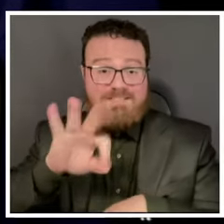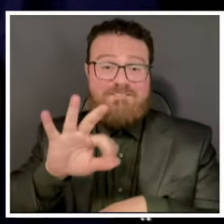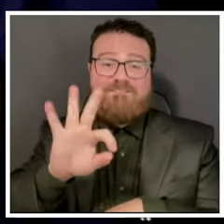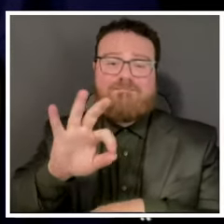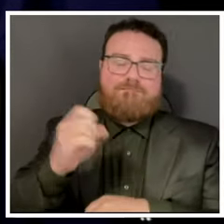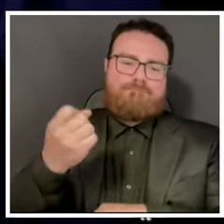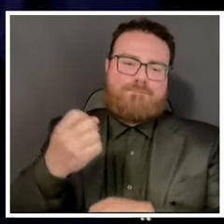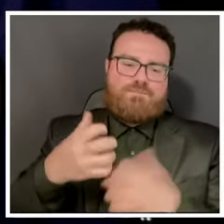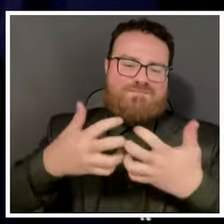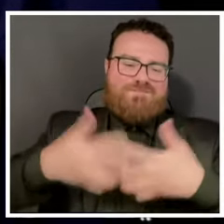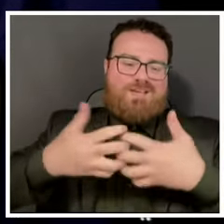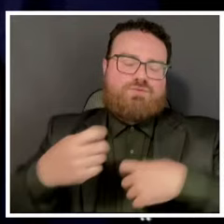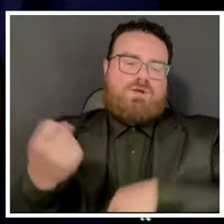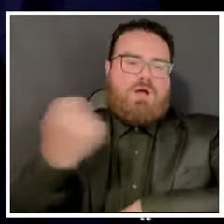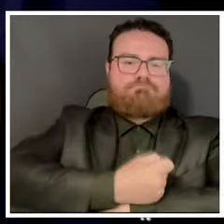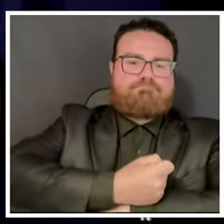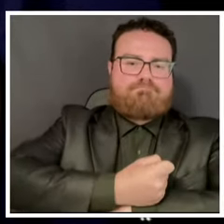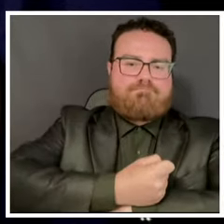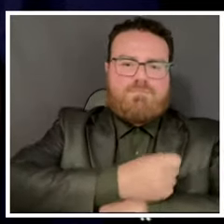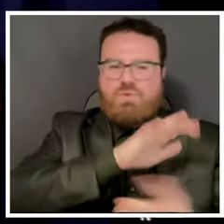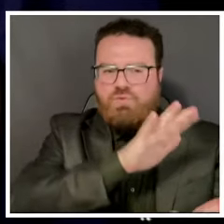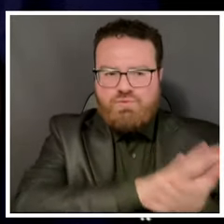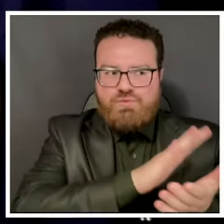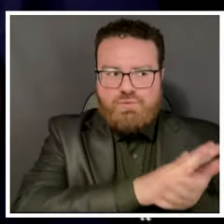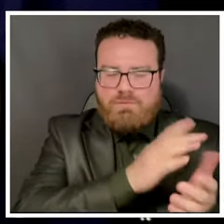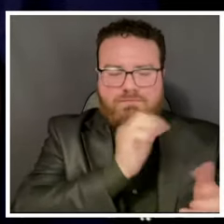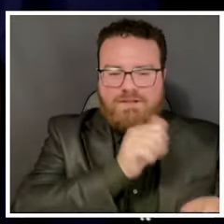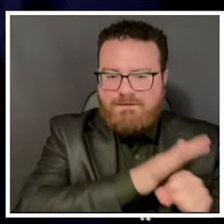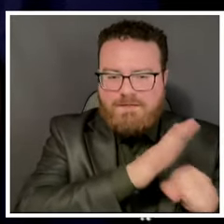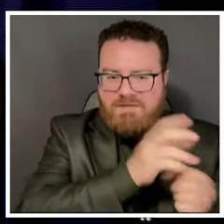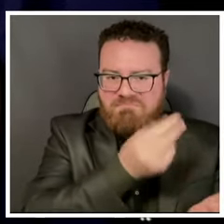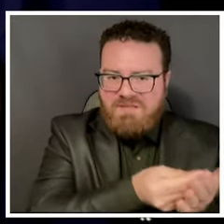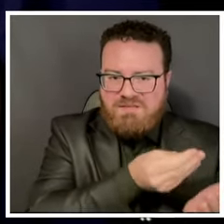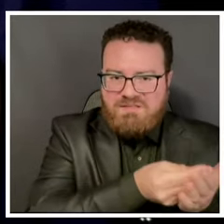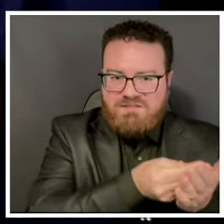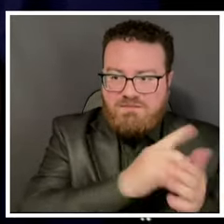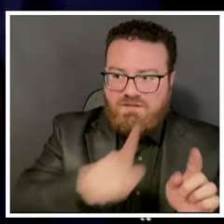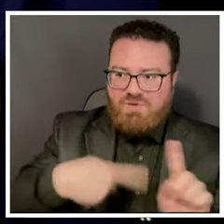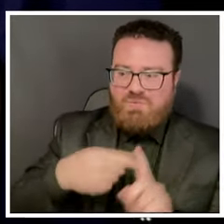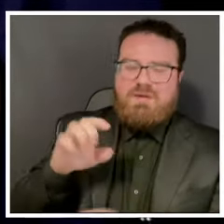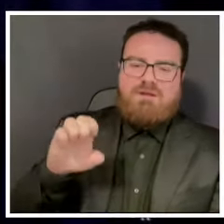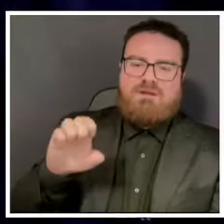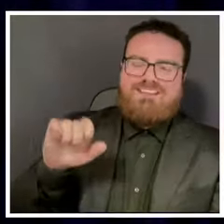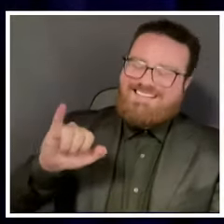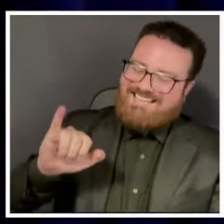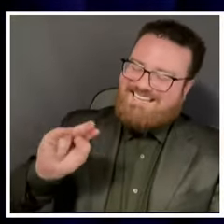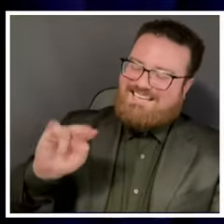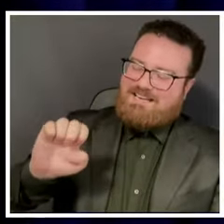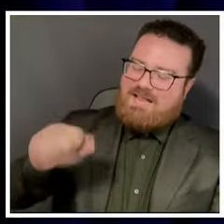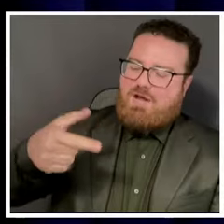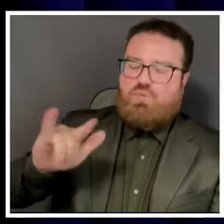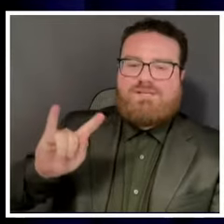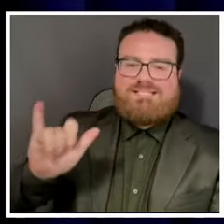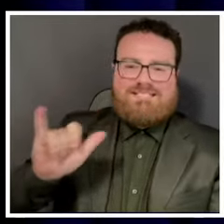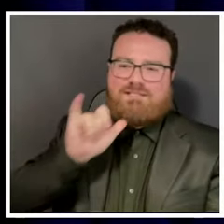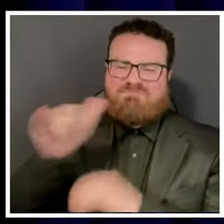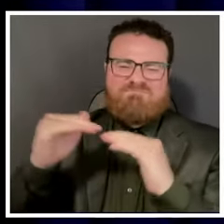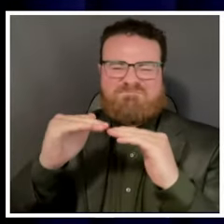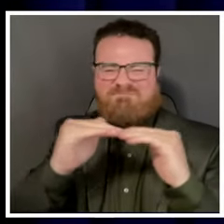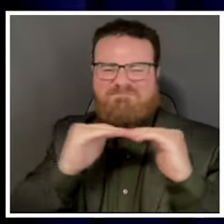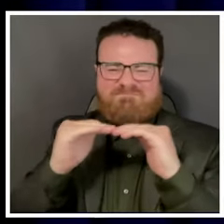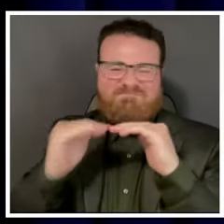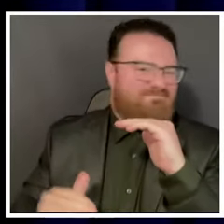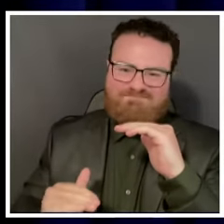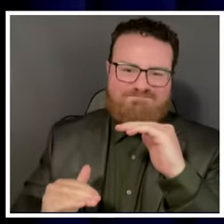is underfunded, when inequity grows larger and larger. It puts the middle class further and out of reach and rips